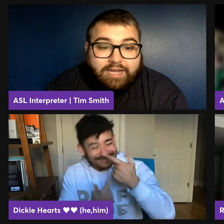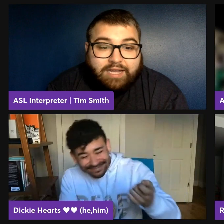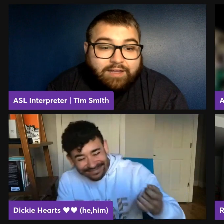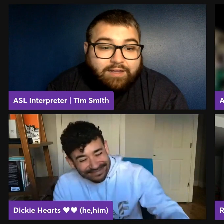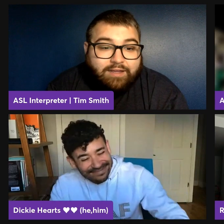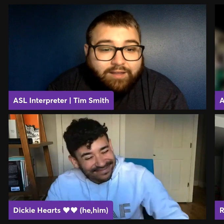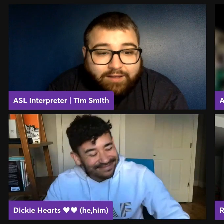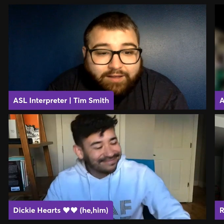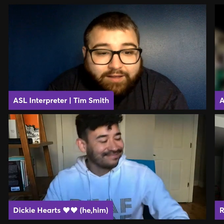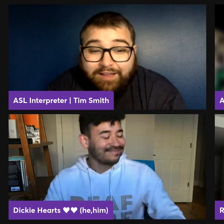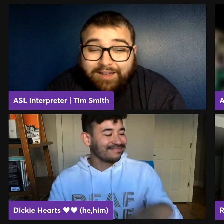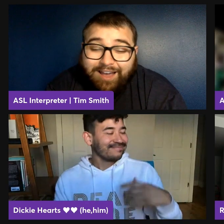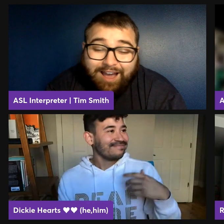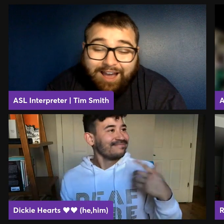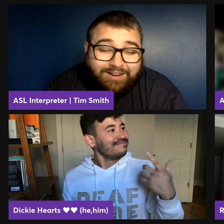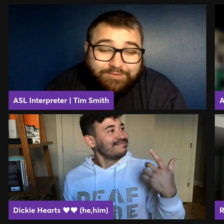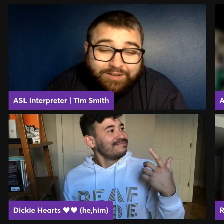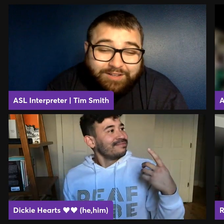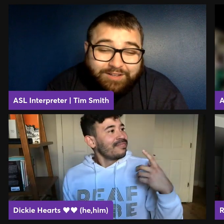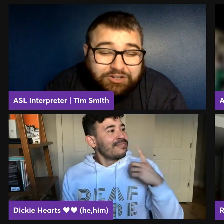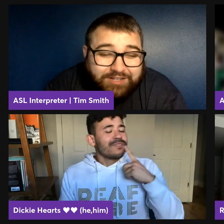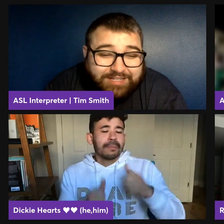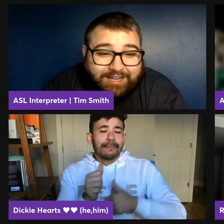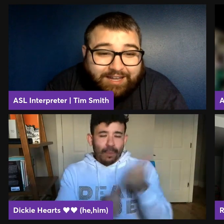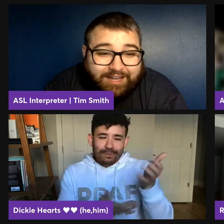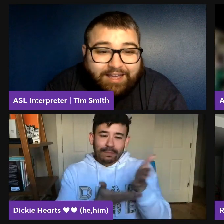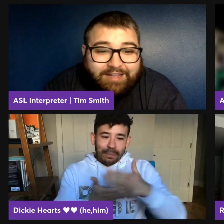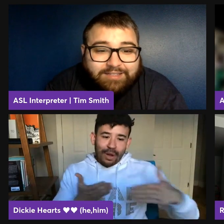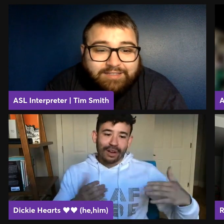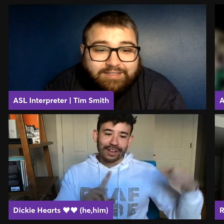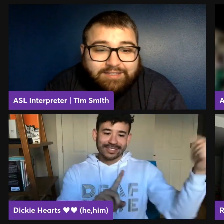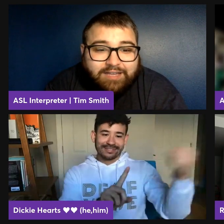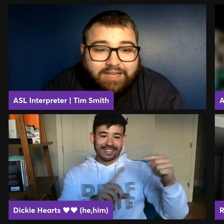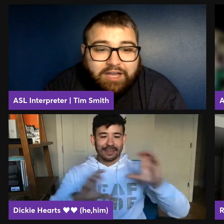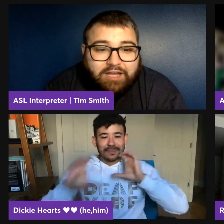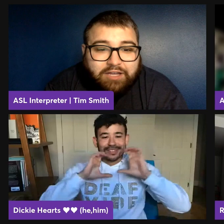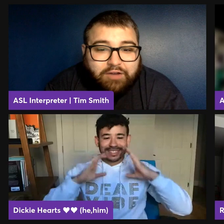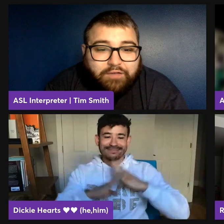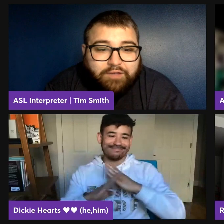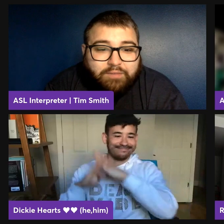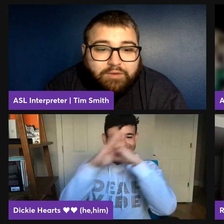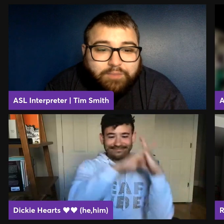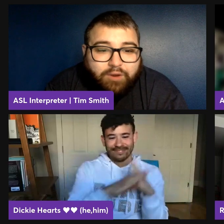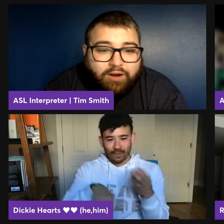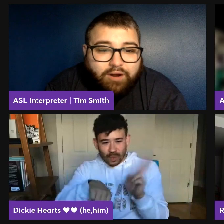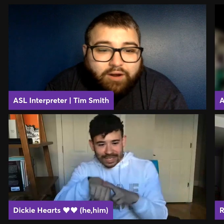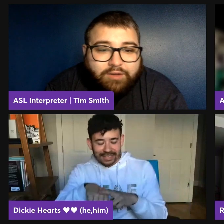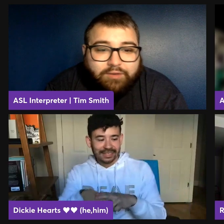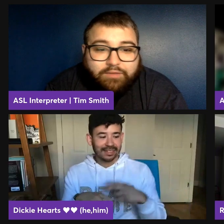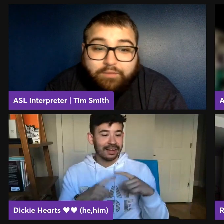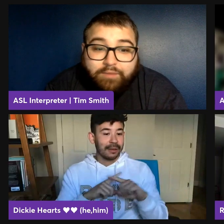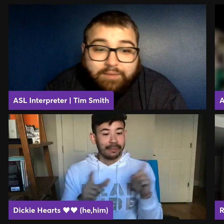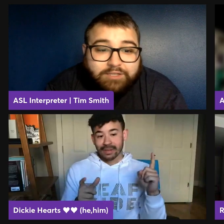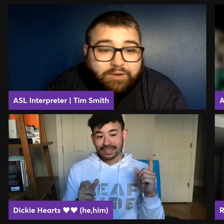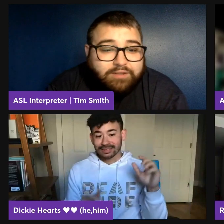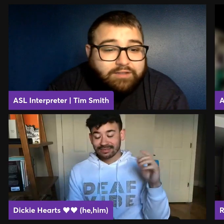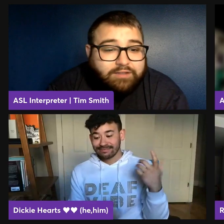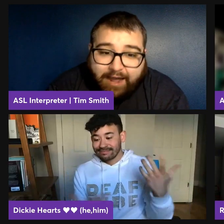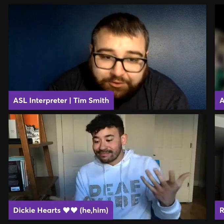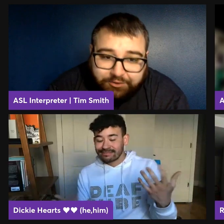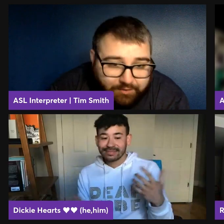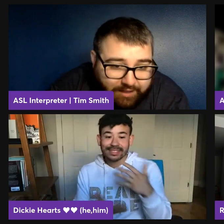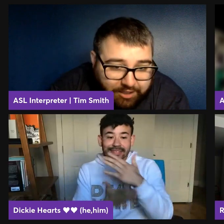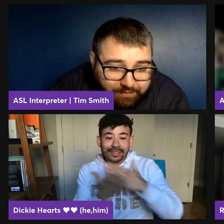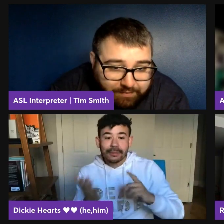You know, dating, I mean, it's really interesting. Like, it's, you know, for the most part, you know, for me, I'm experiencing